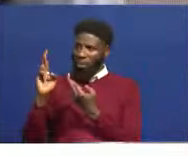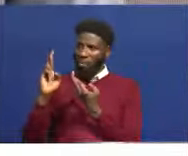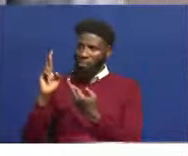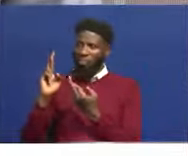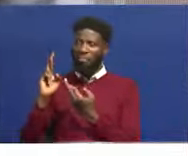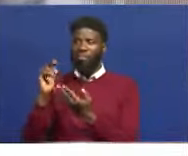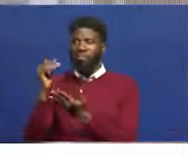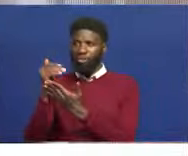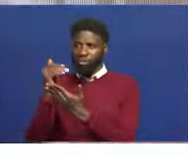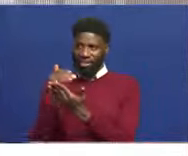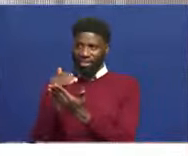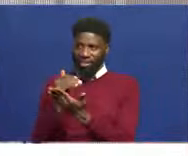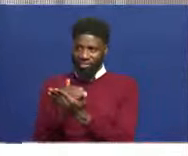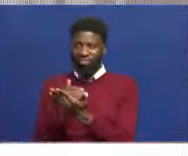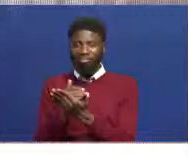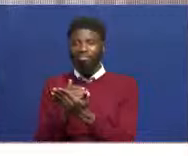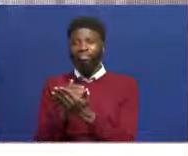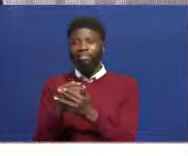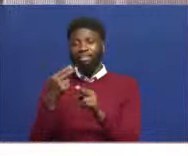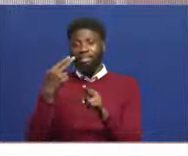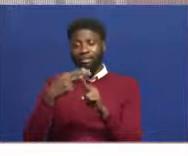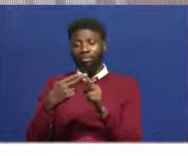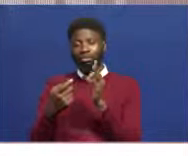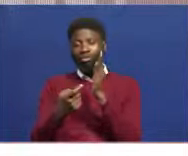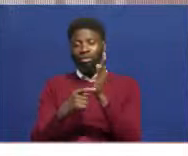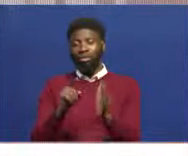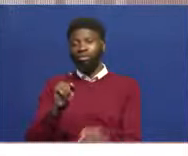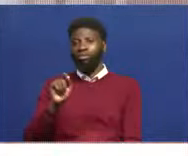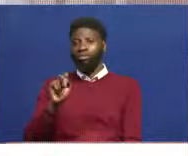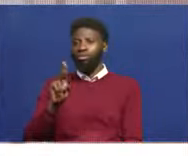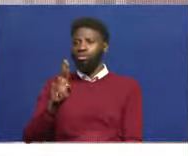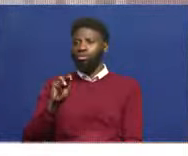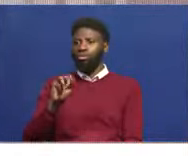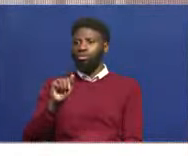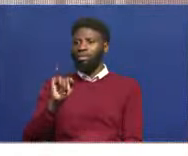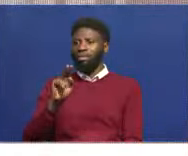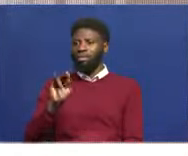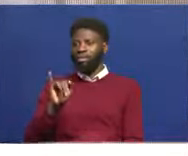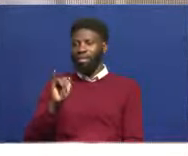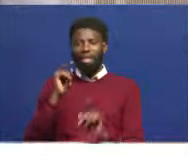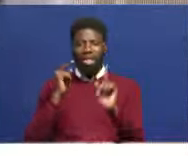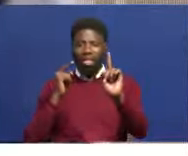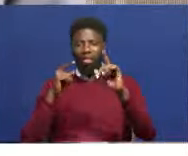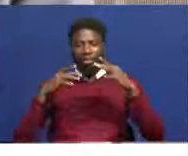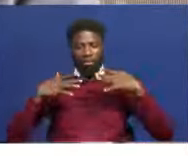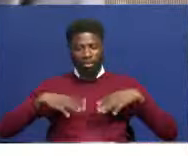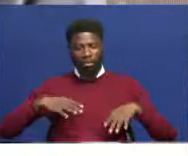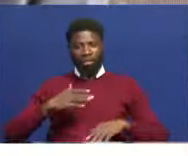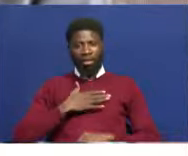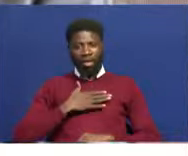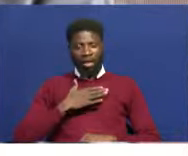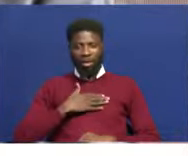my initiative, to give hope to our people,